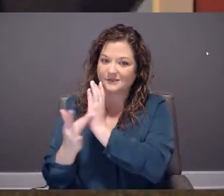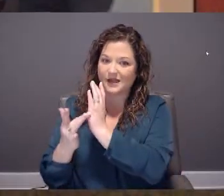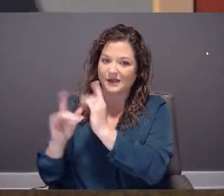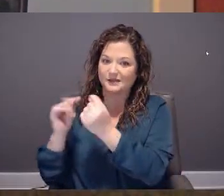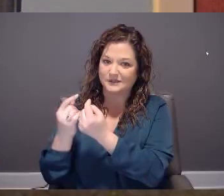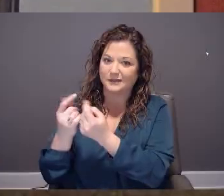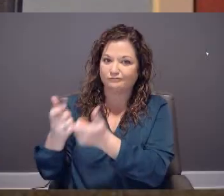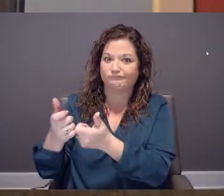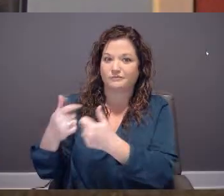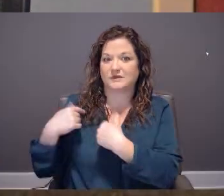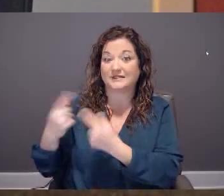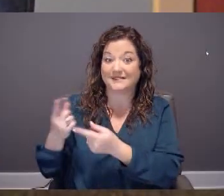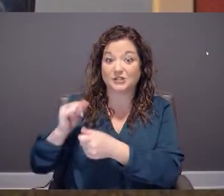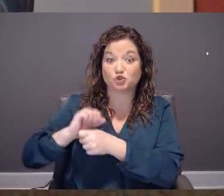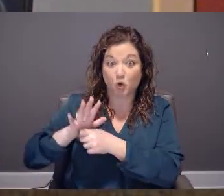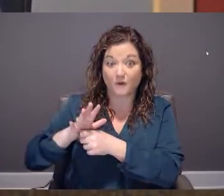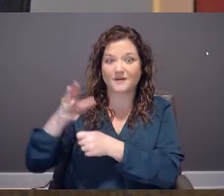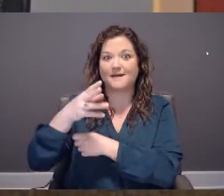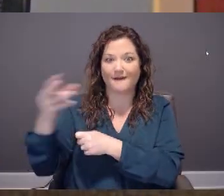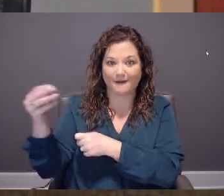COVID, and